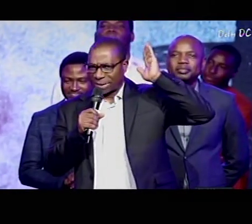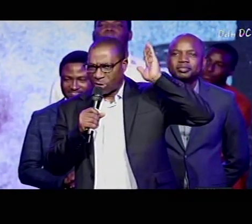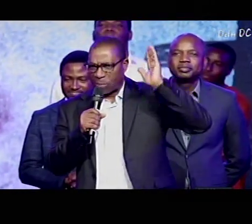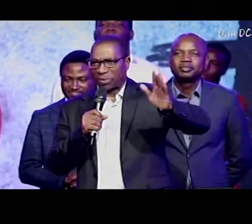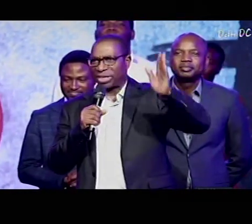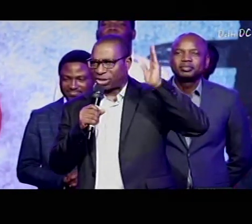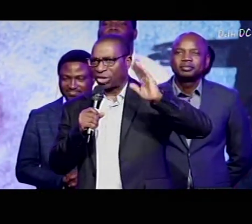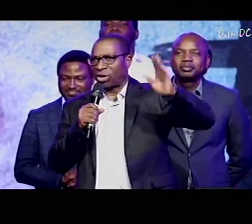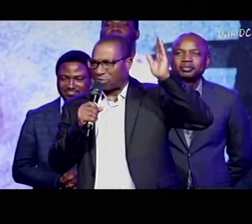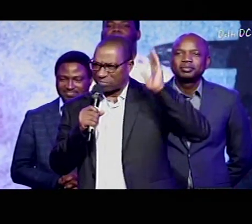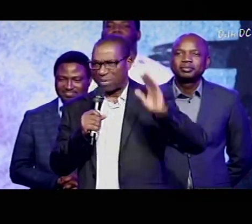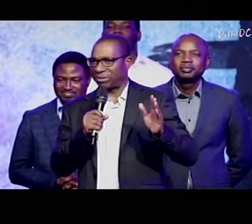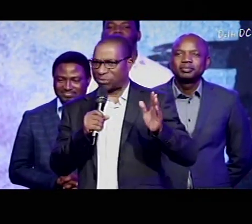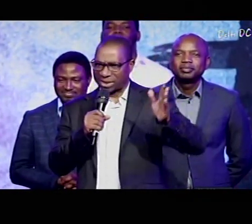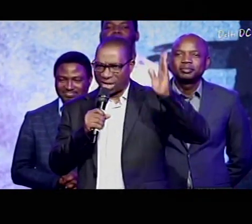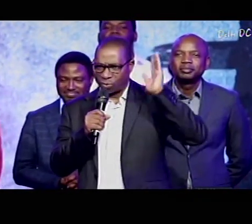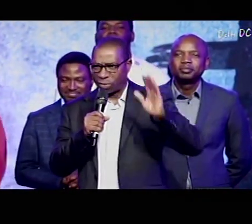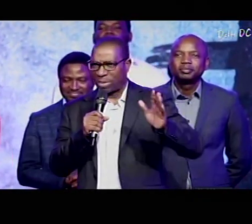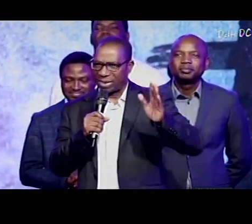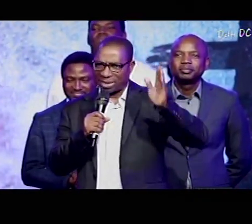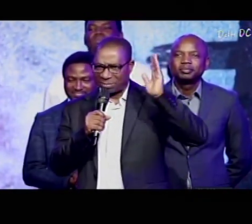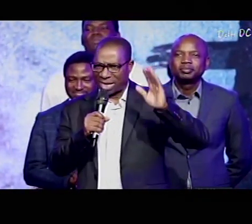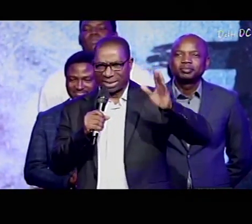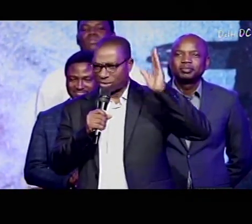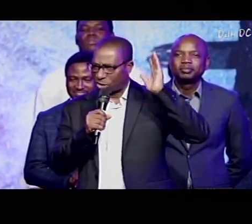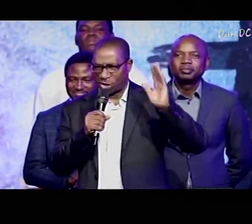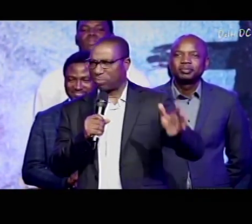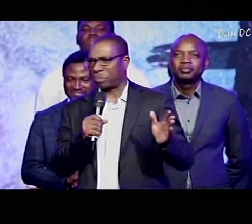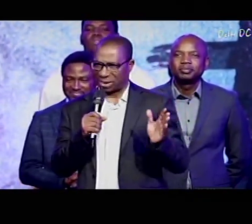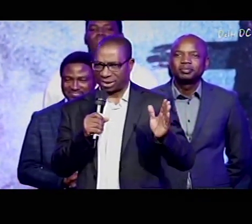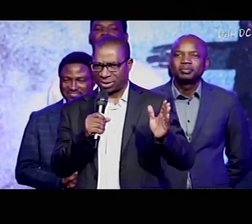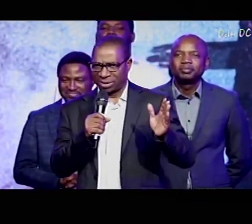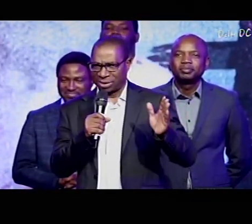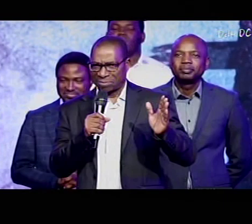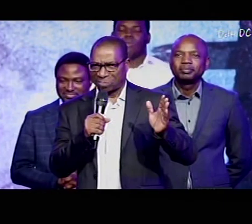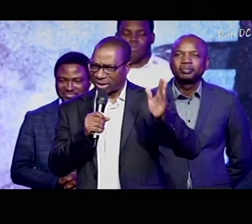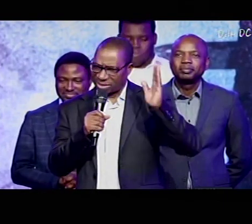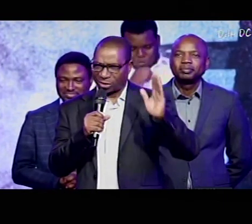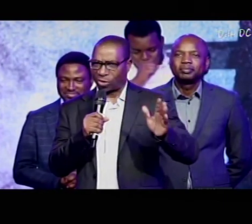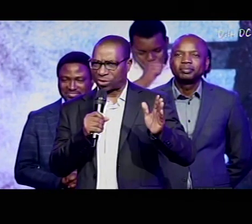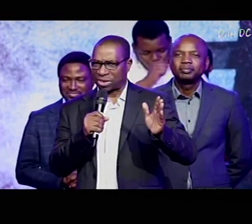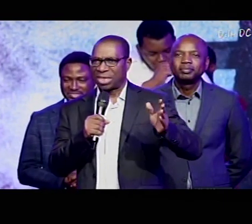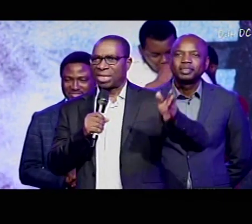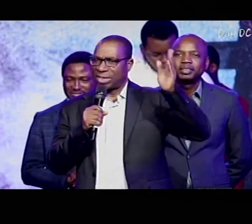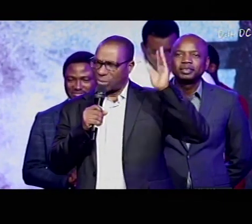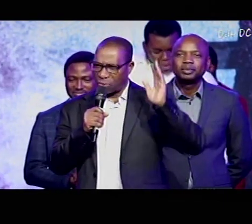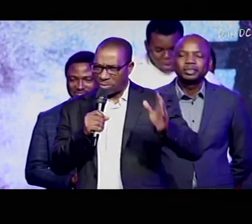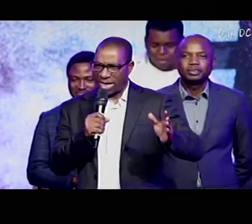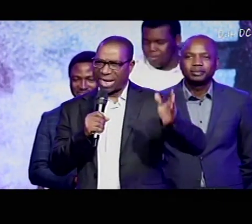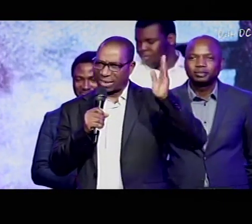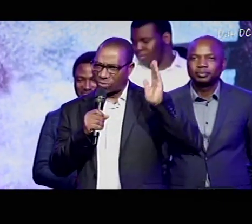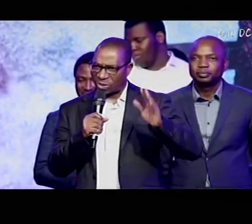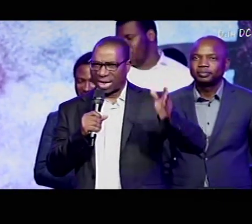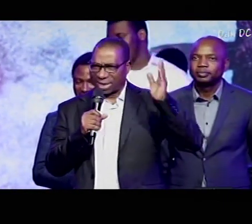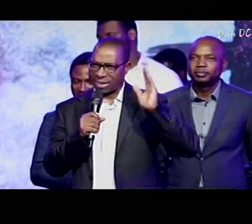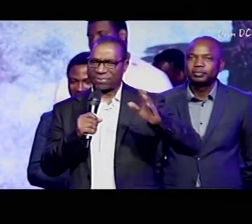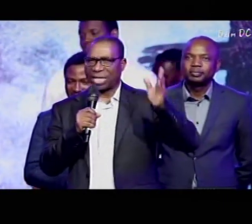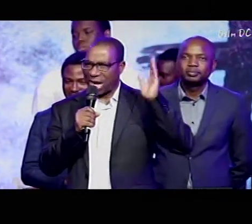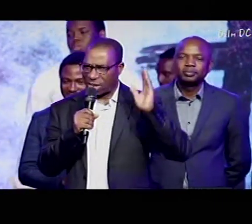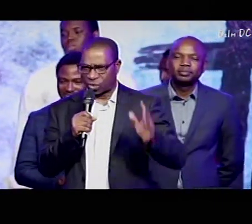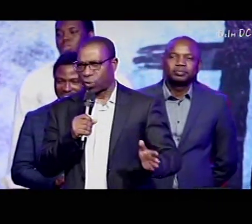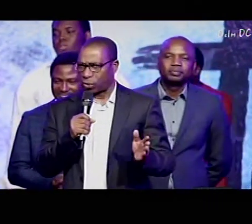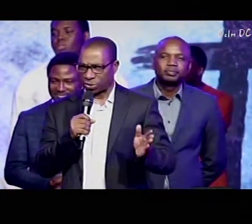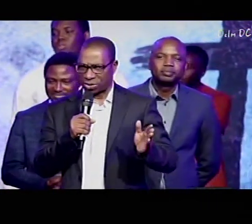the completion of men. Without women, a man is not complete. Praise the Lord. The women are the one that keeps